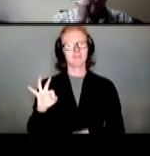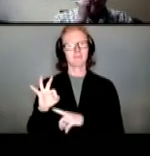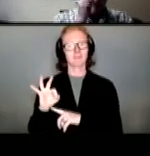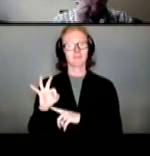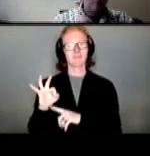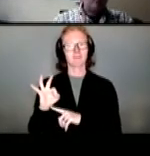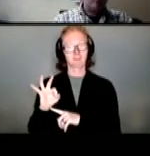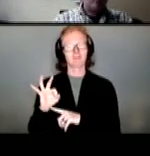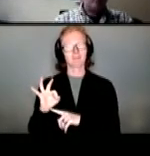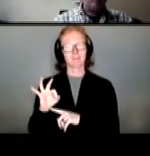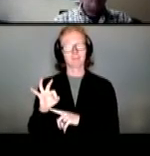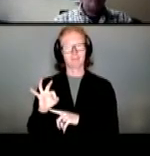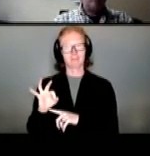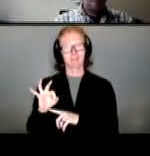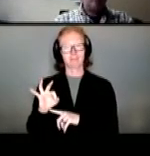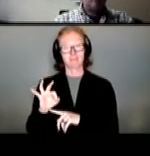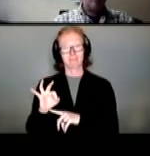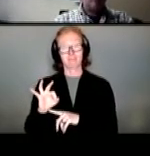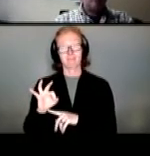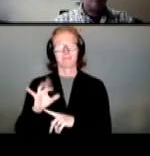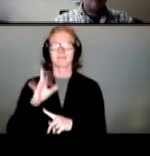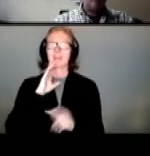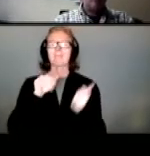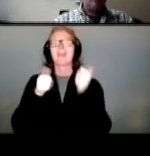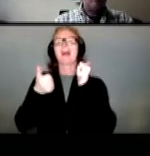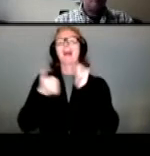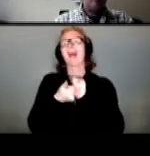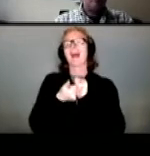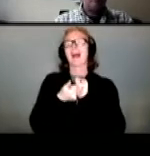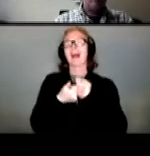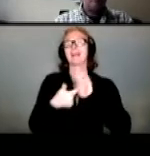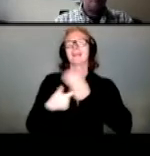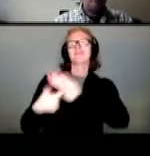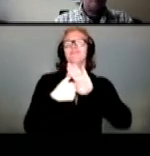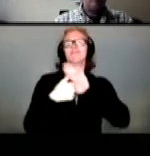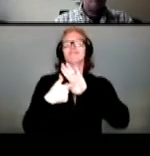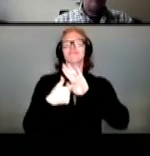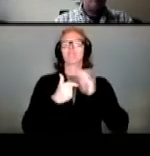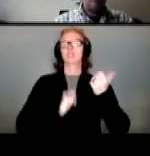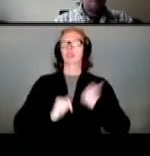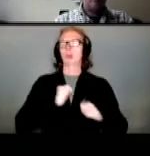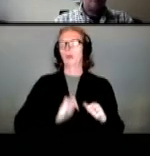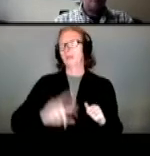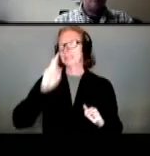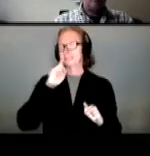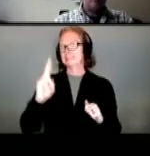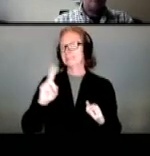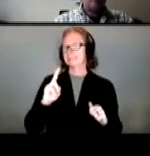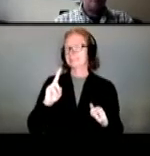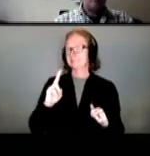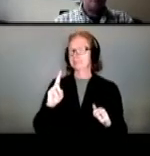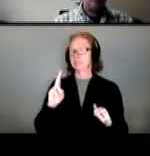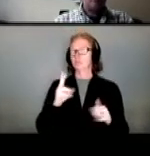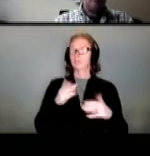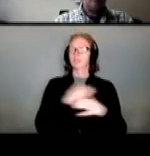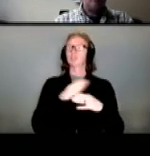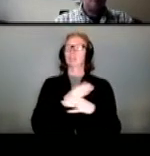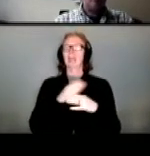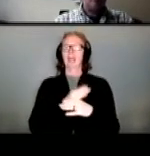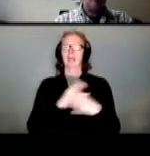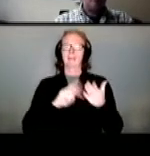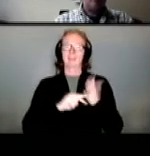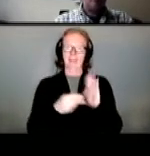the behind the scenes language, to have a shared glossary so